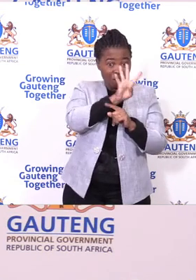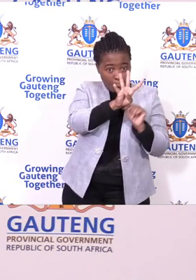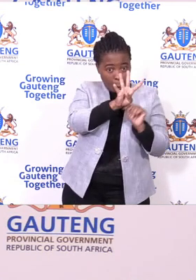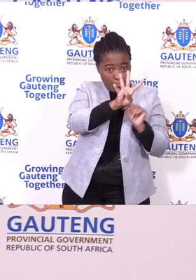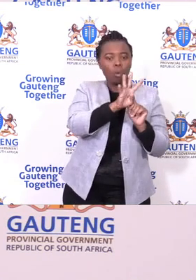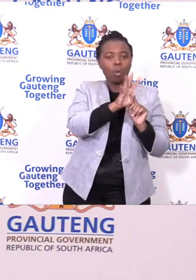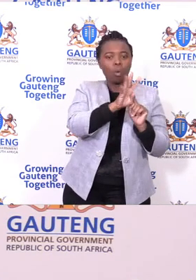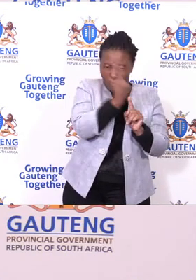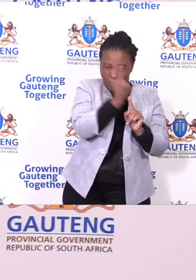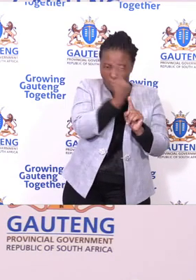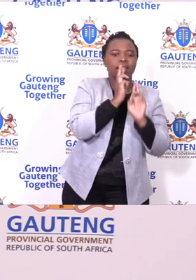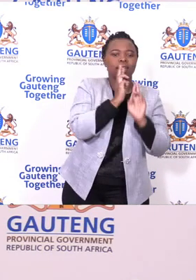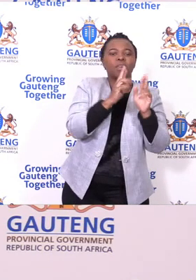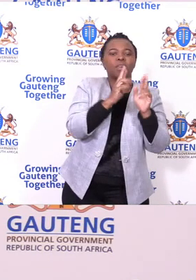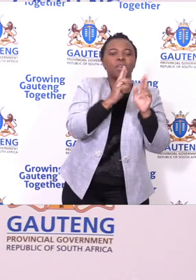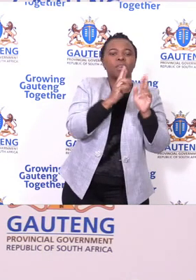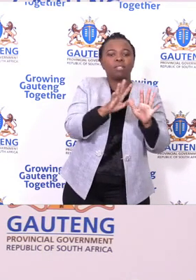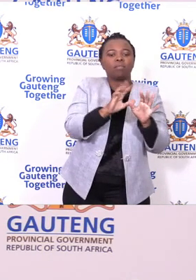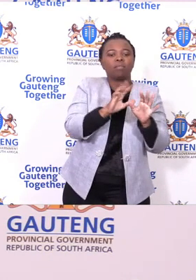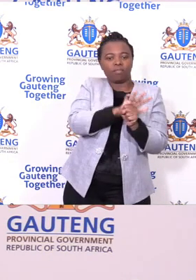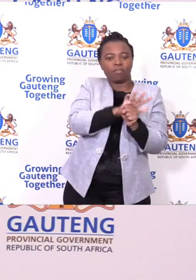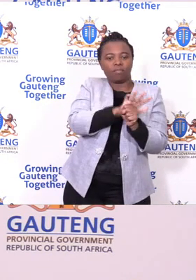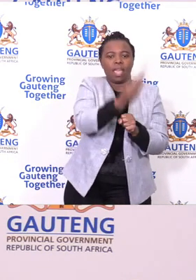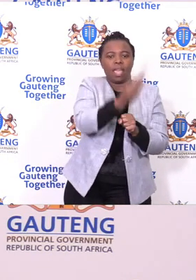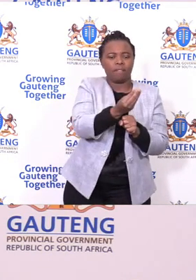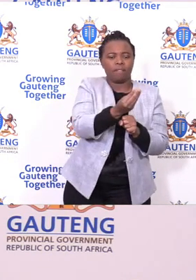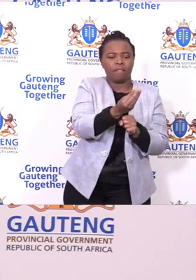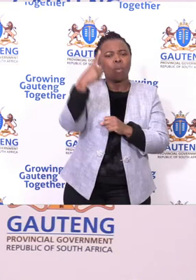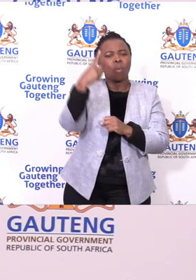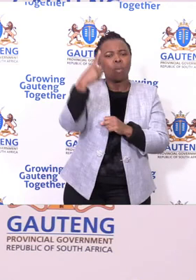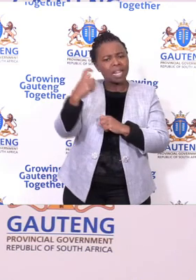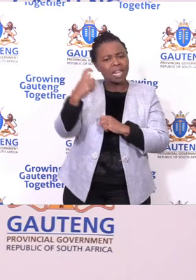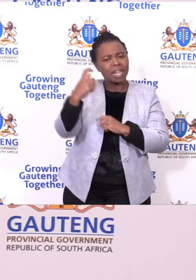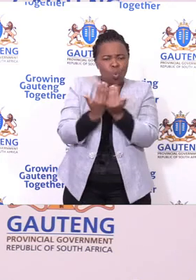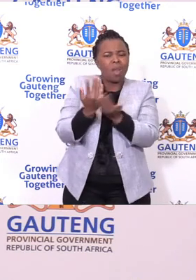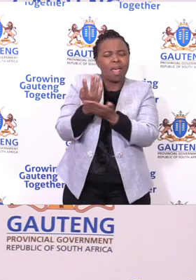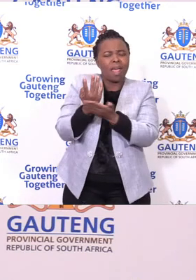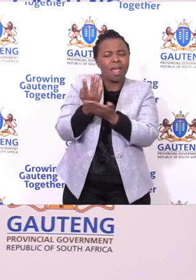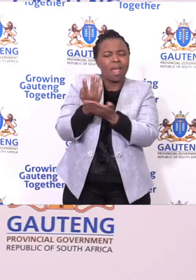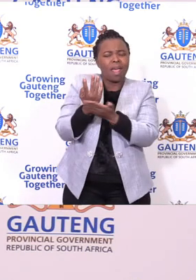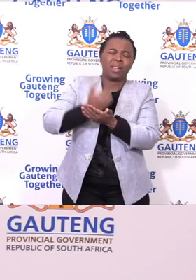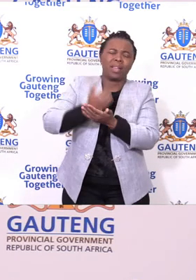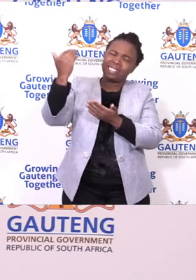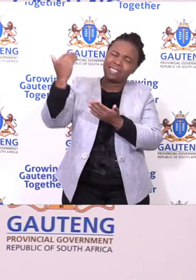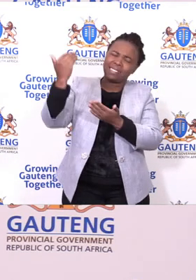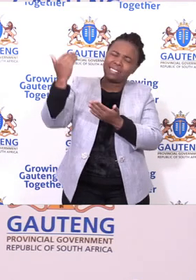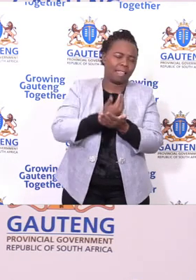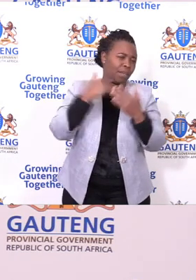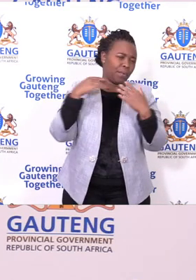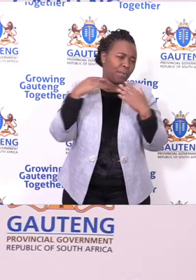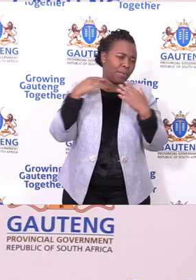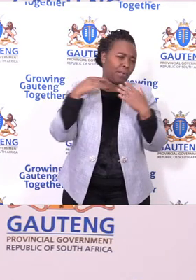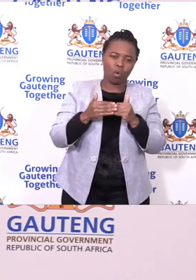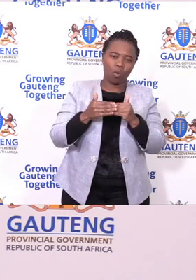COVID. So we really believe our schooling environment largely is safe for now, but we're indeed worried